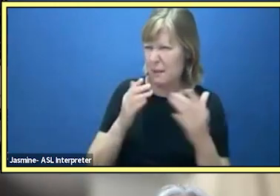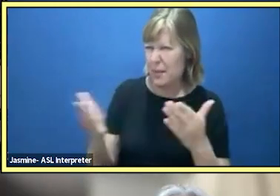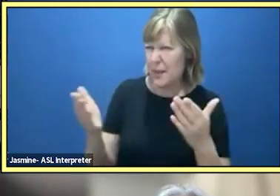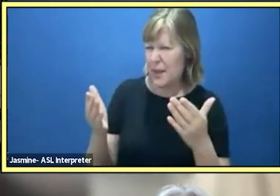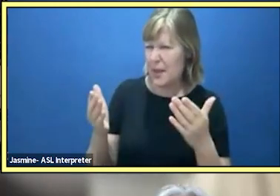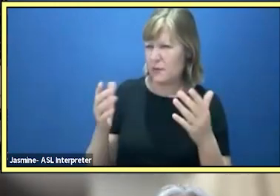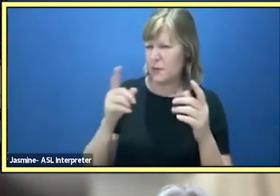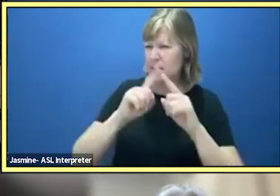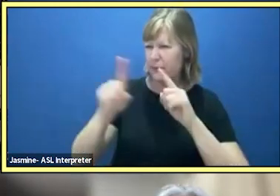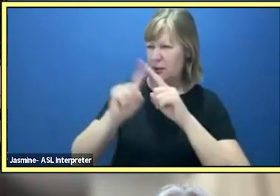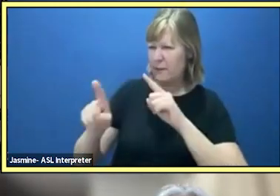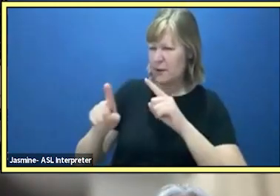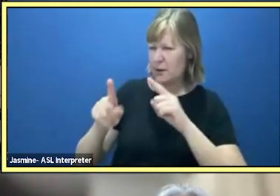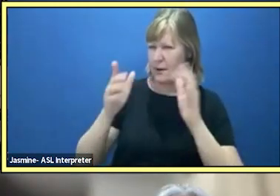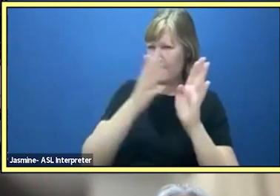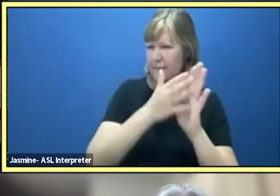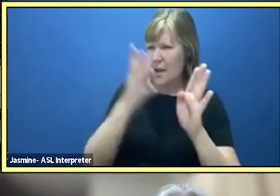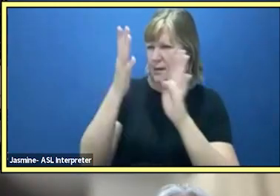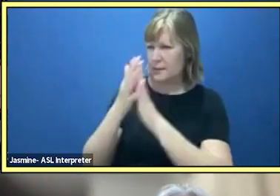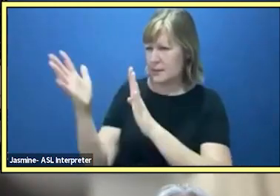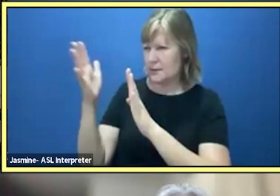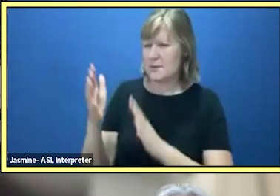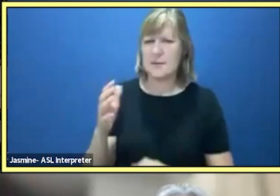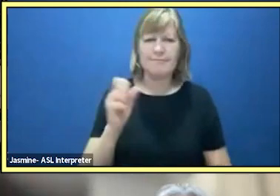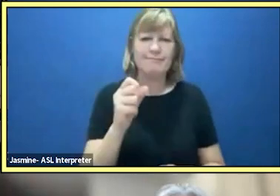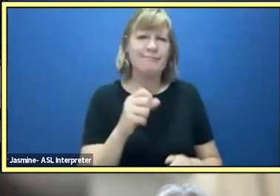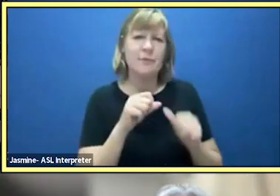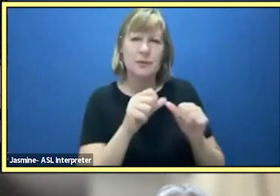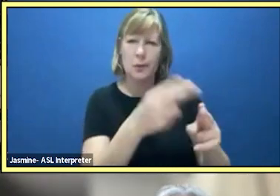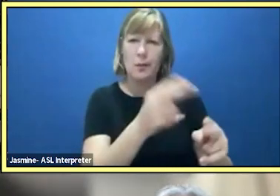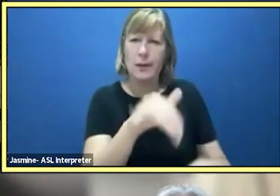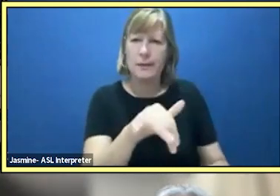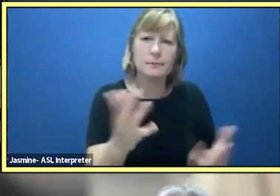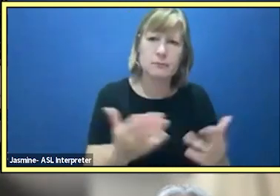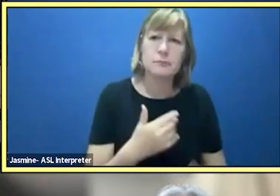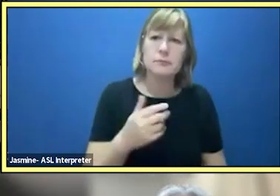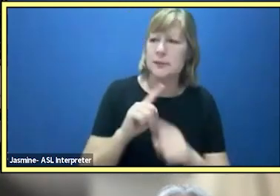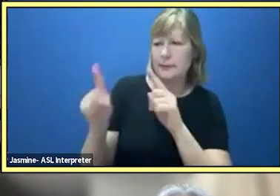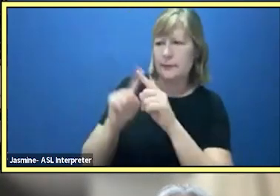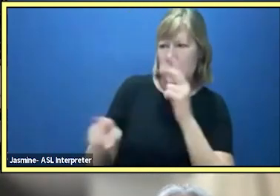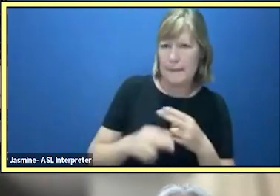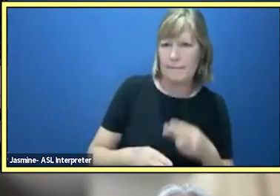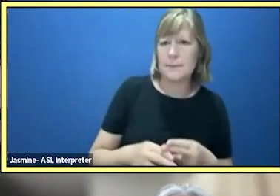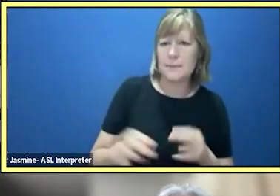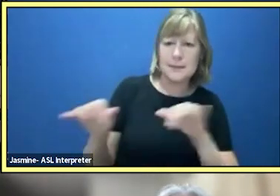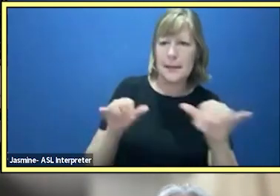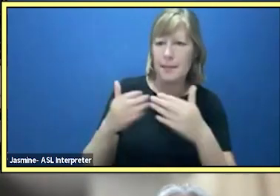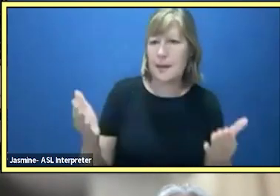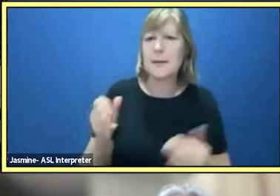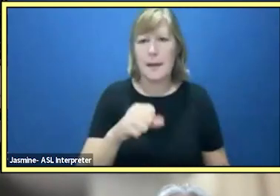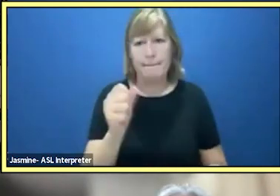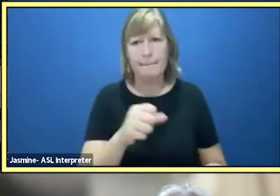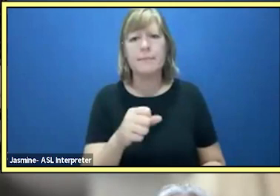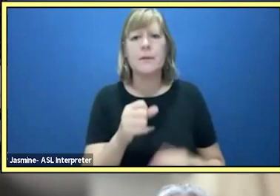we can continue to call it the ISP. Yeah, different names and this and that. Yeah, okay. Yeah. So you go through a person-centered planning process. Okay. At the end of all of that, you